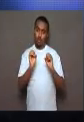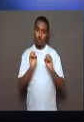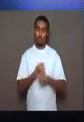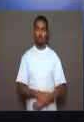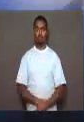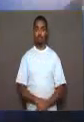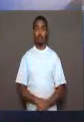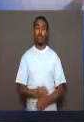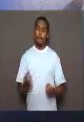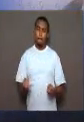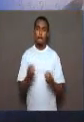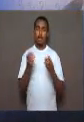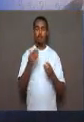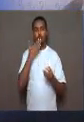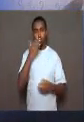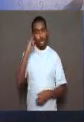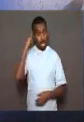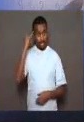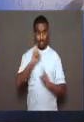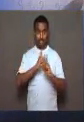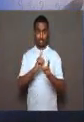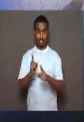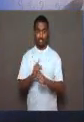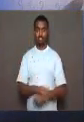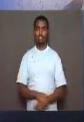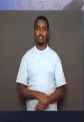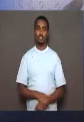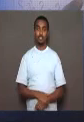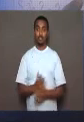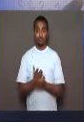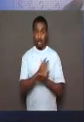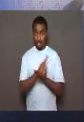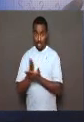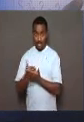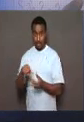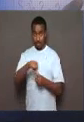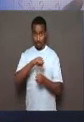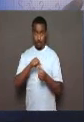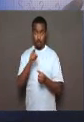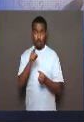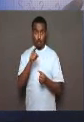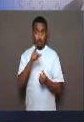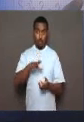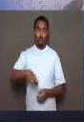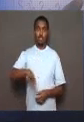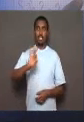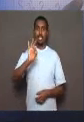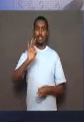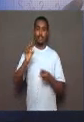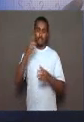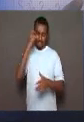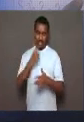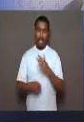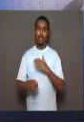life. There are many good answers. By sharing them, you gained